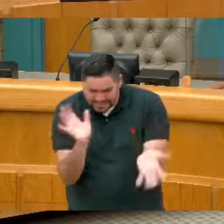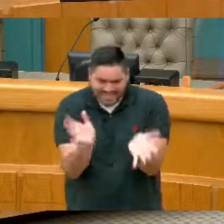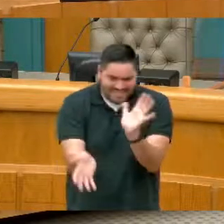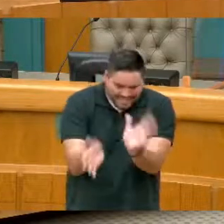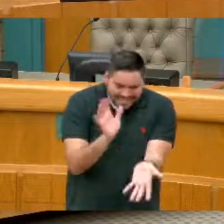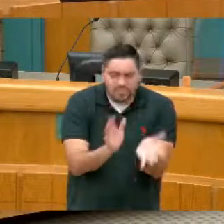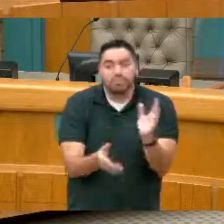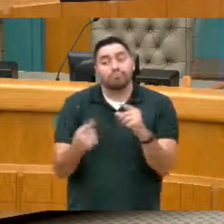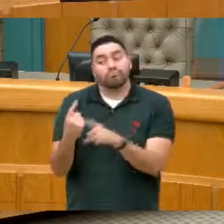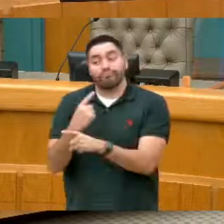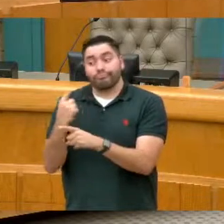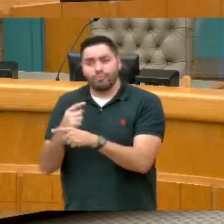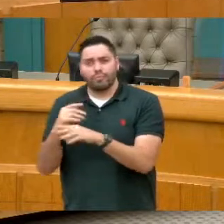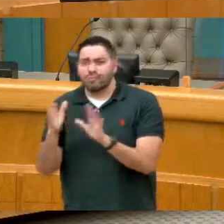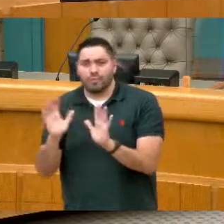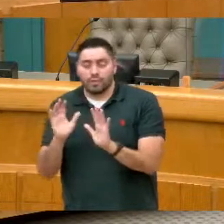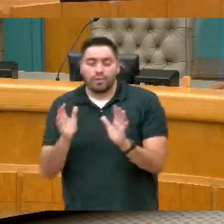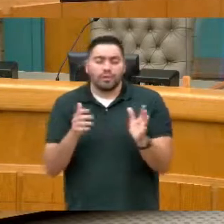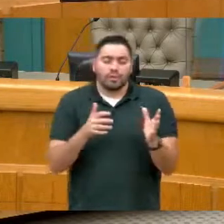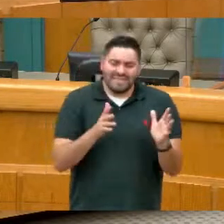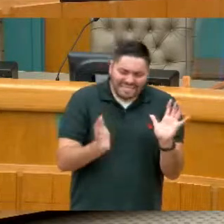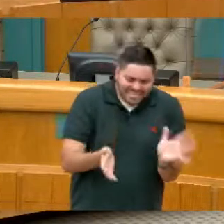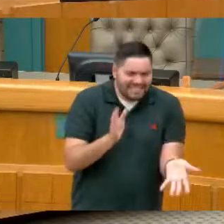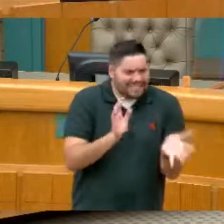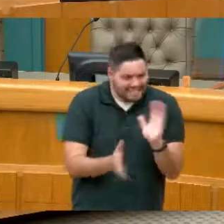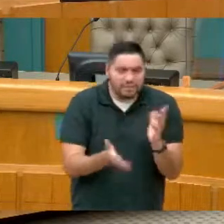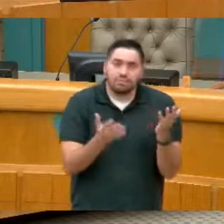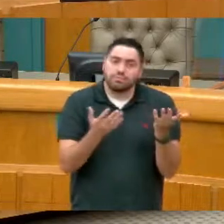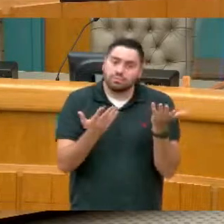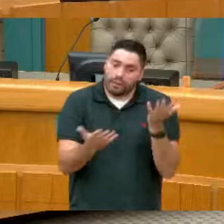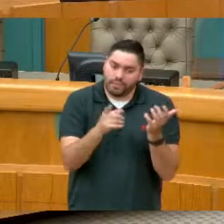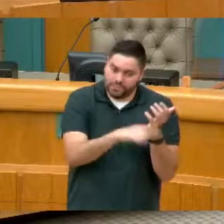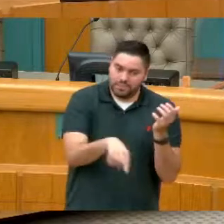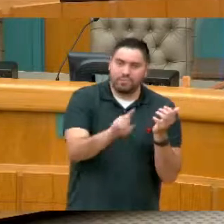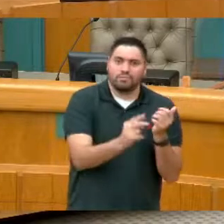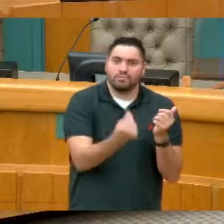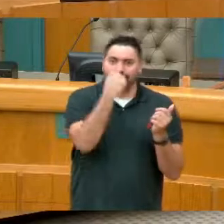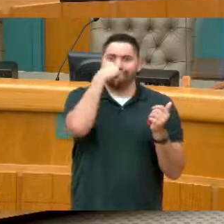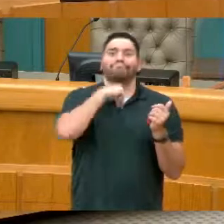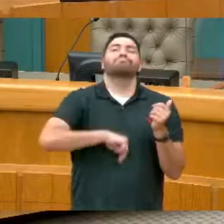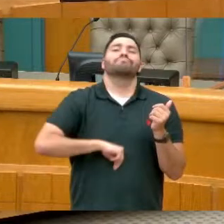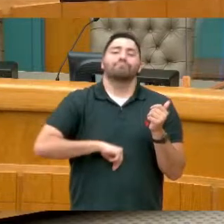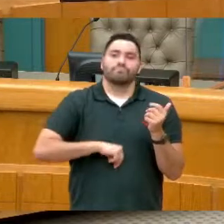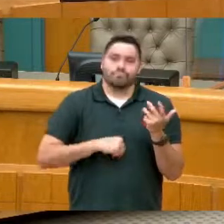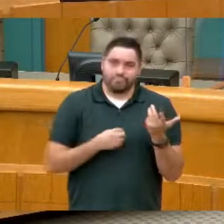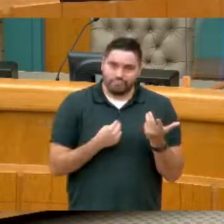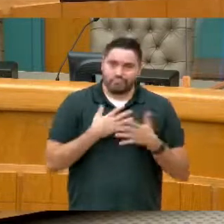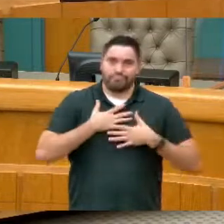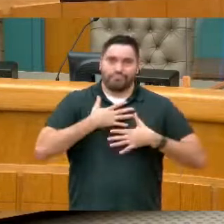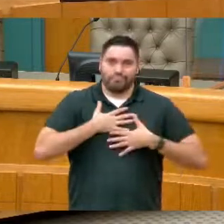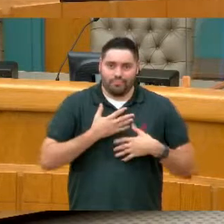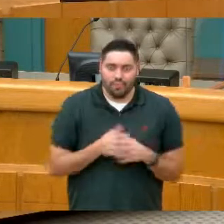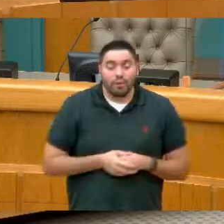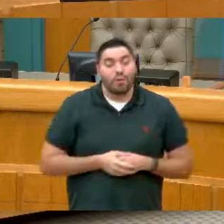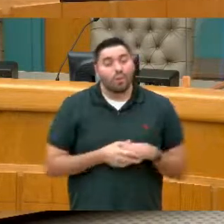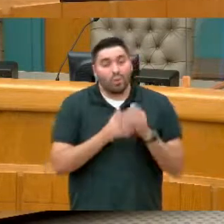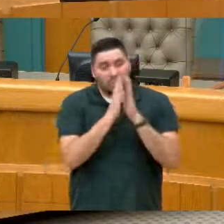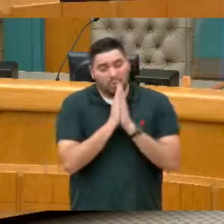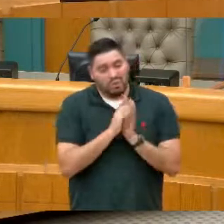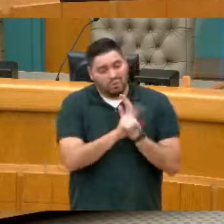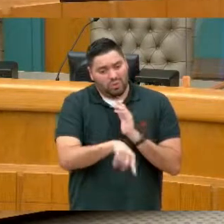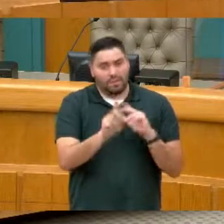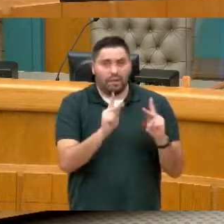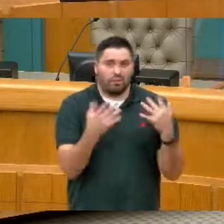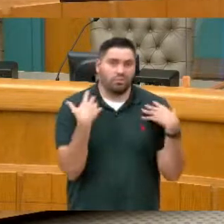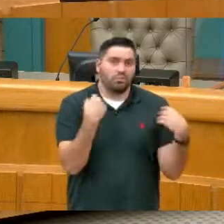Next slide, please. These are the ICU patients, and so we're at 21 today, the same as